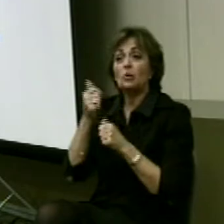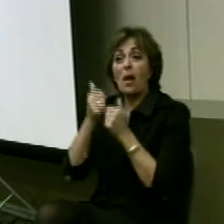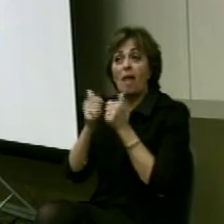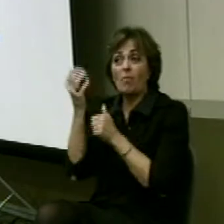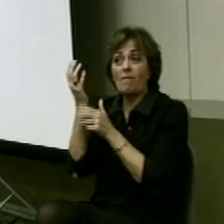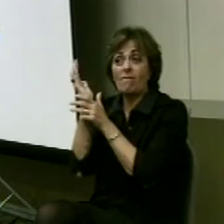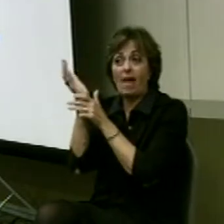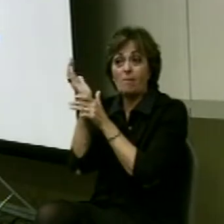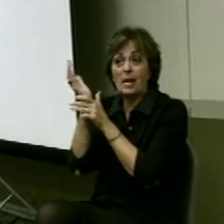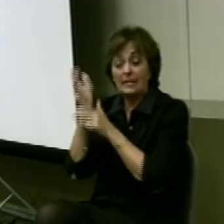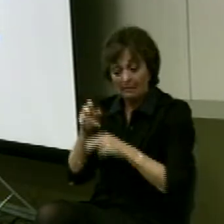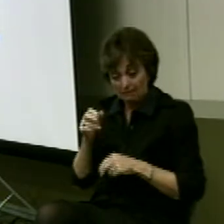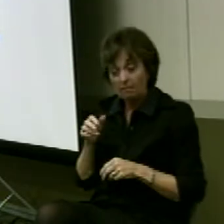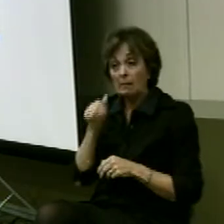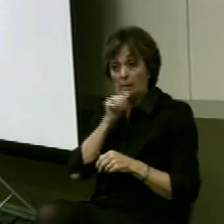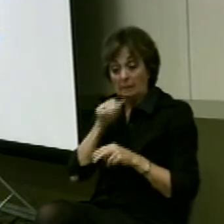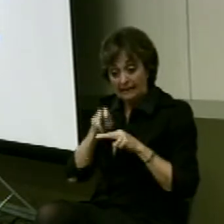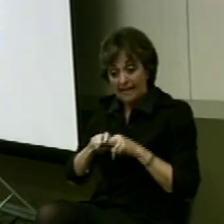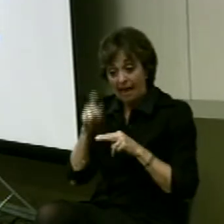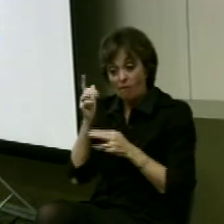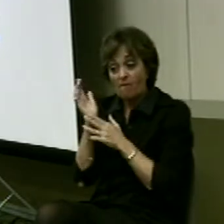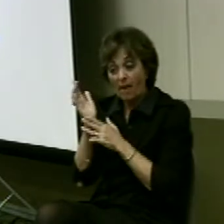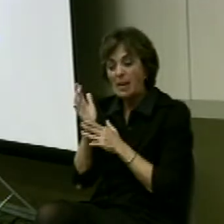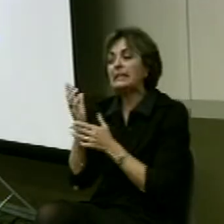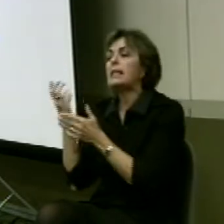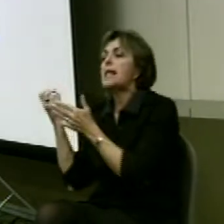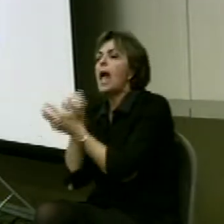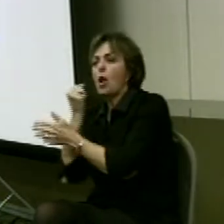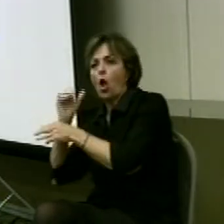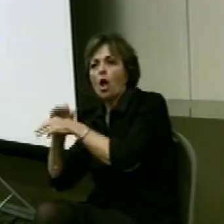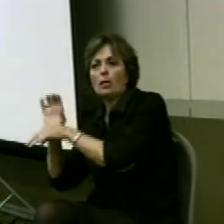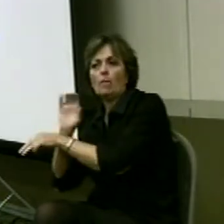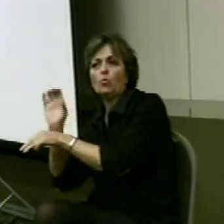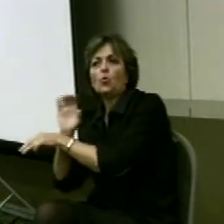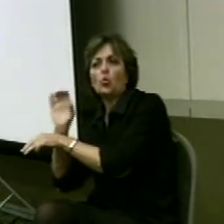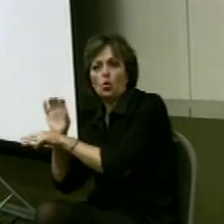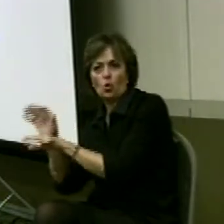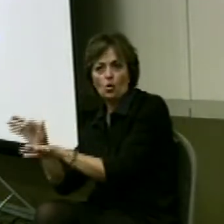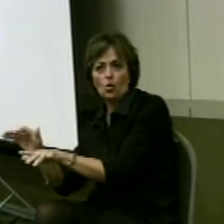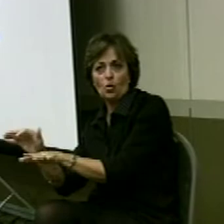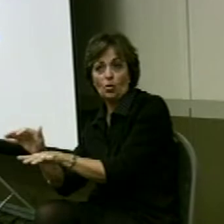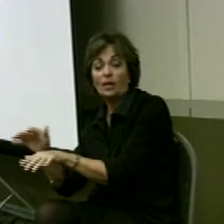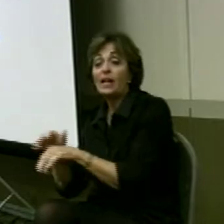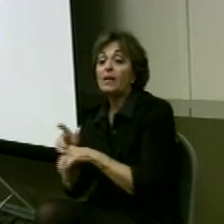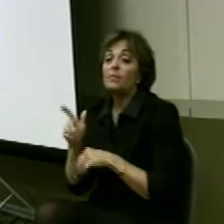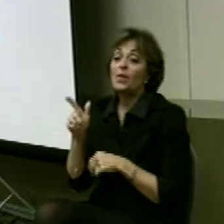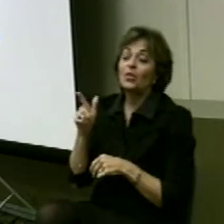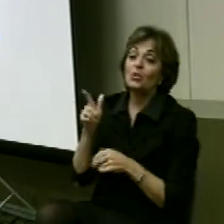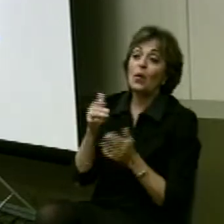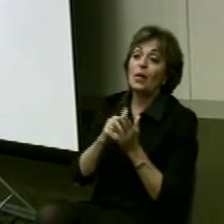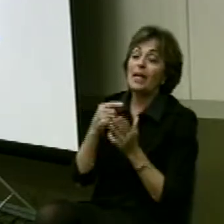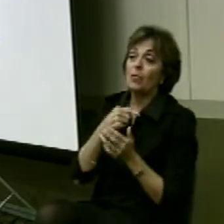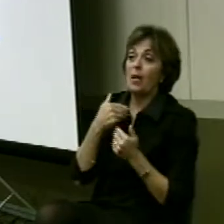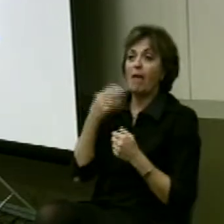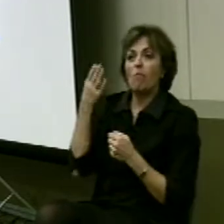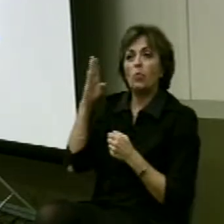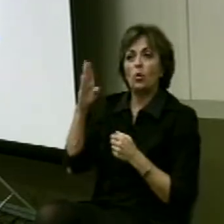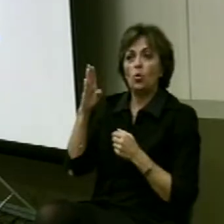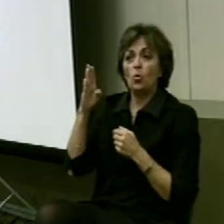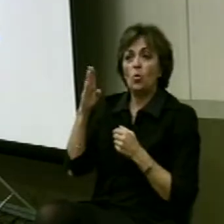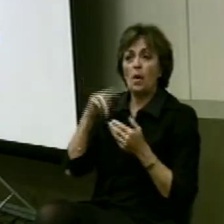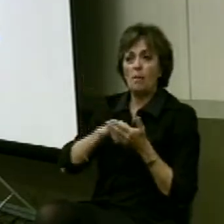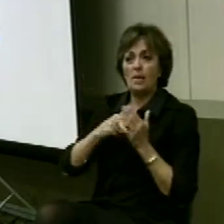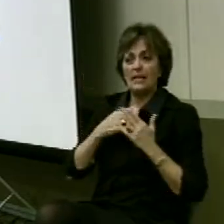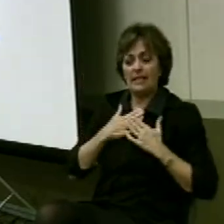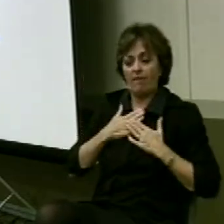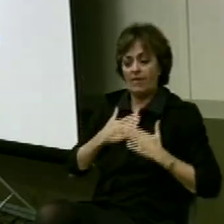activity. So for every 5 minutes, and we set a timer, if you sat there for 5 minutes, he got to go on the computer. Okay. Again,